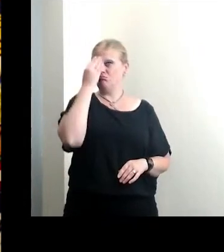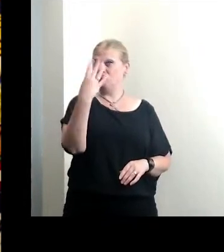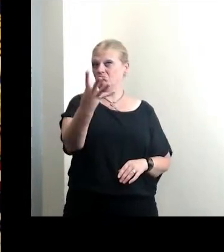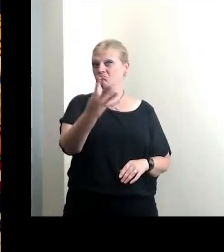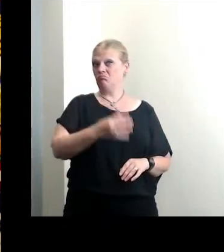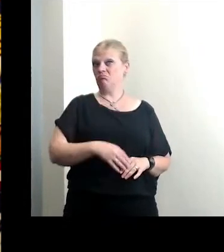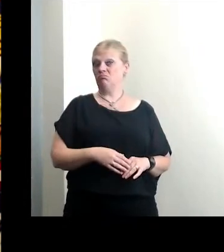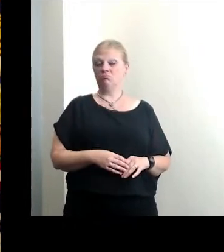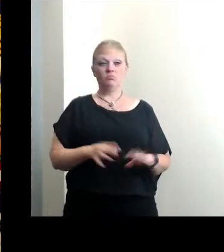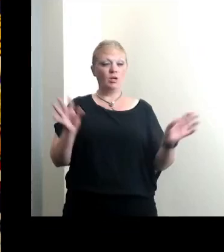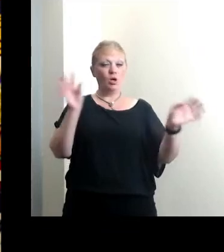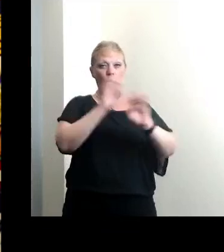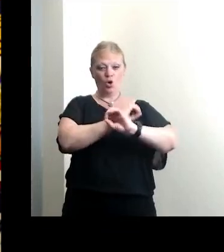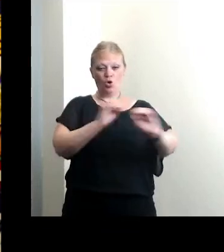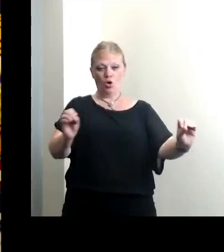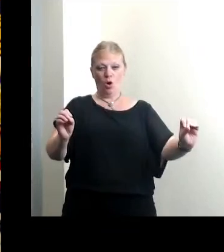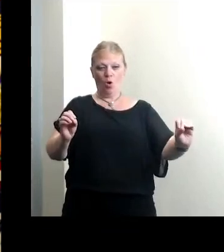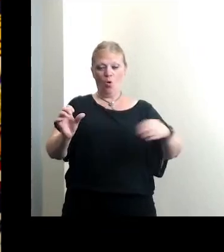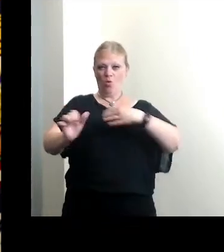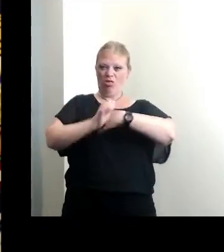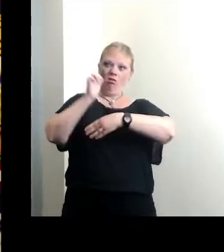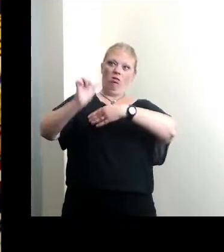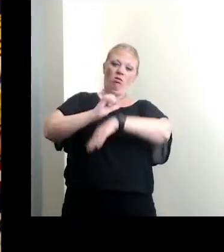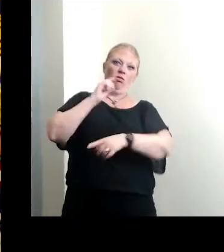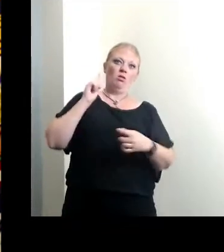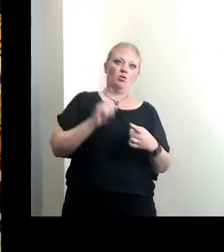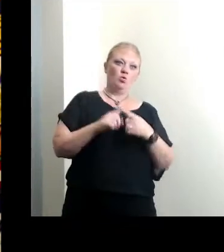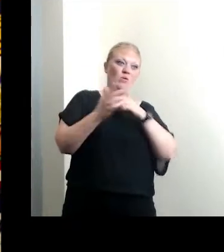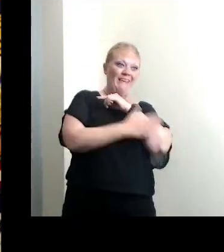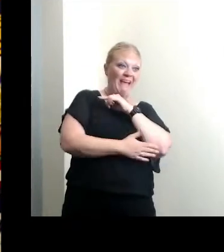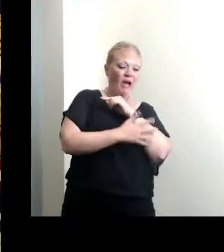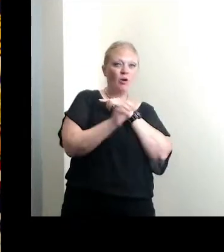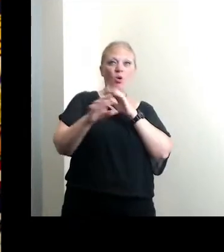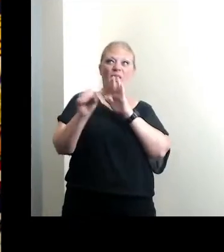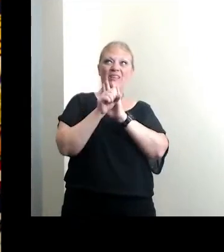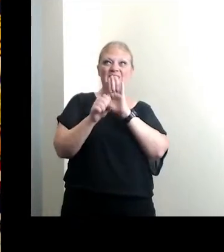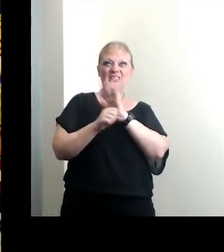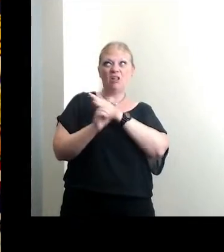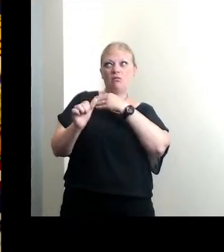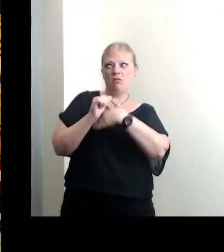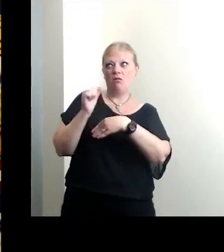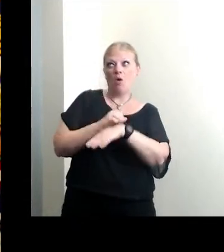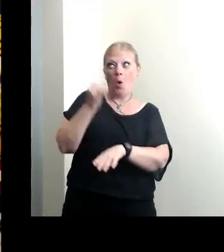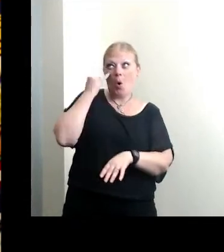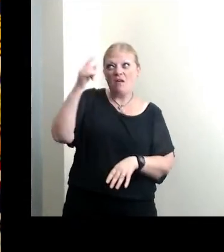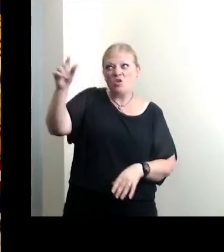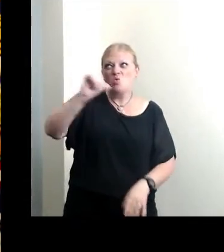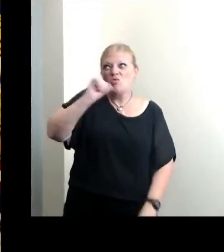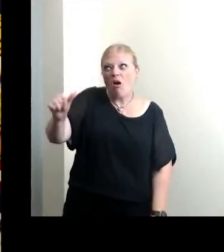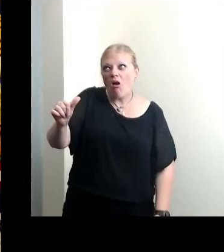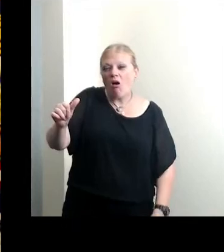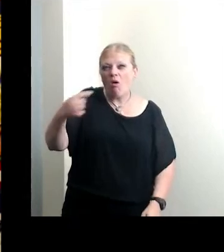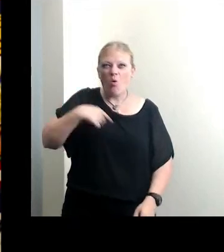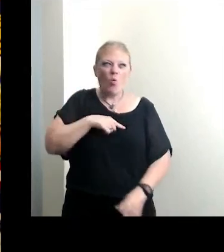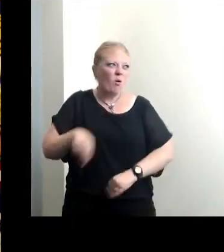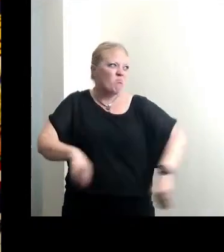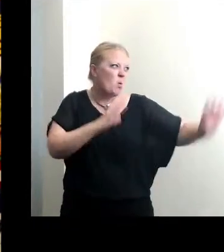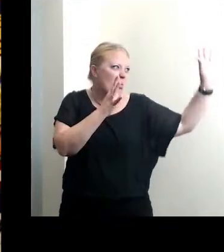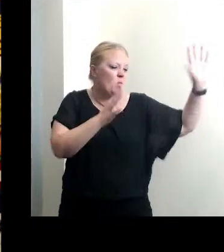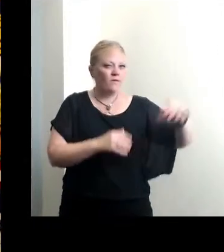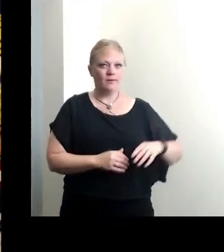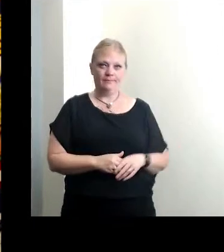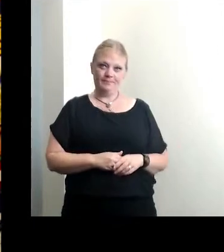that there has been no gun to the head of the county or the state saying, if you do not do this, we are